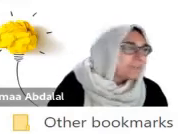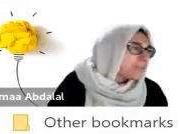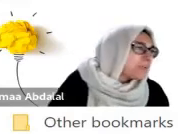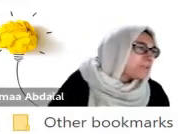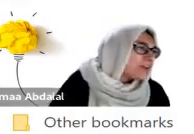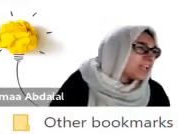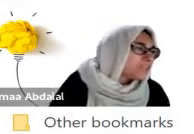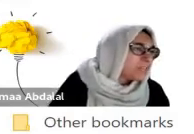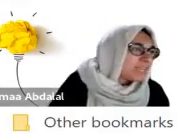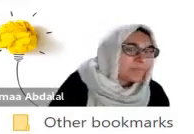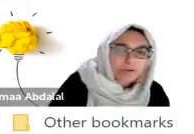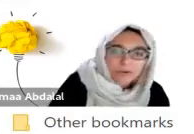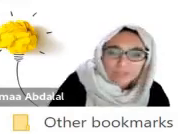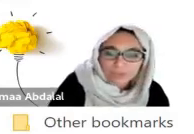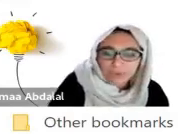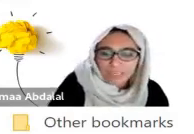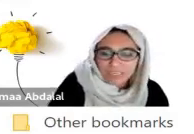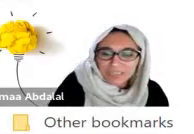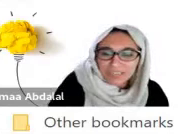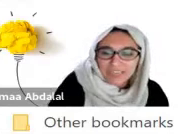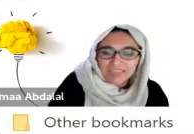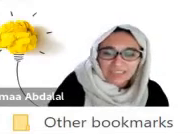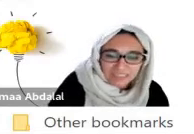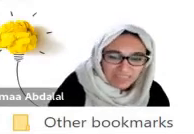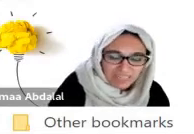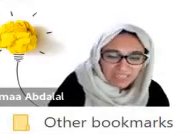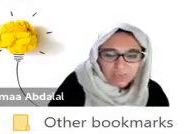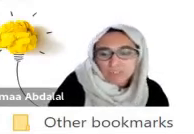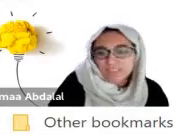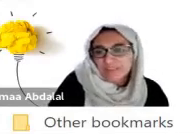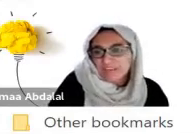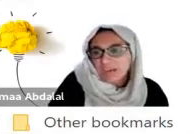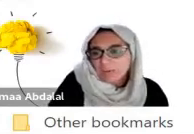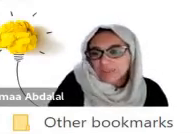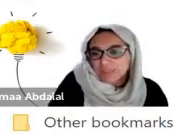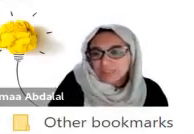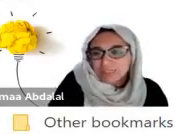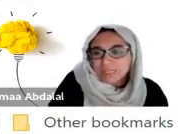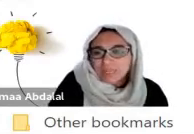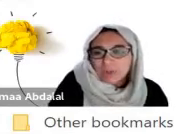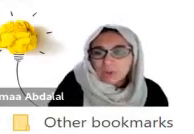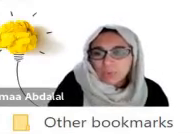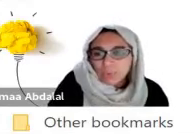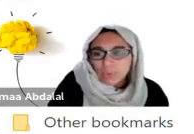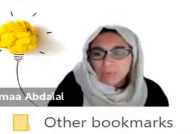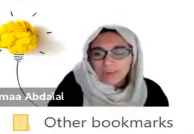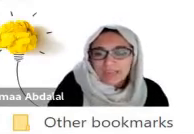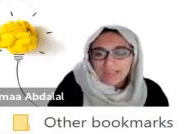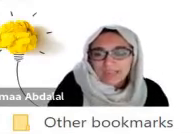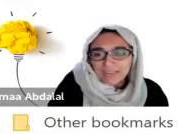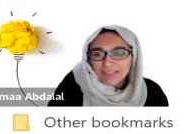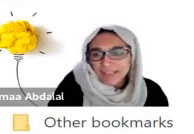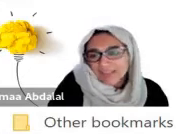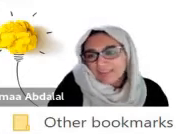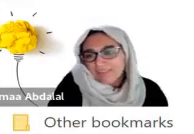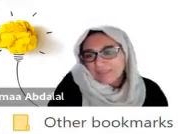this free Wi-Fi to the neighborhood. So he needs like an internet. He works 7 hours.